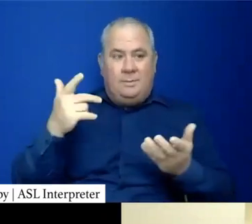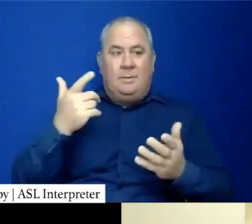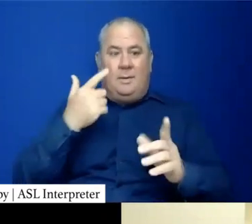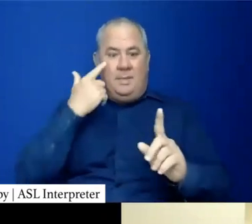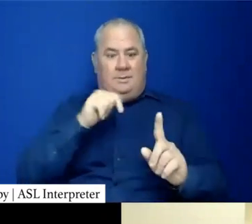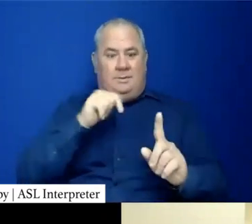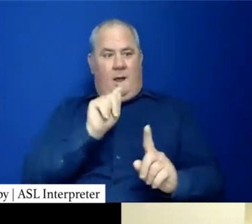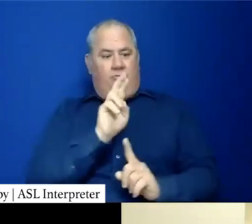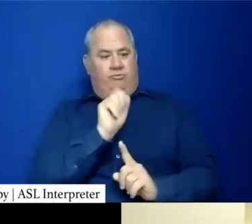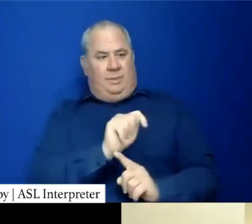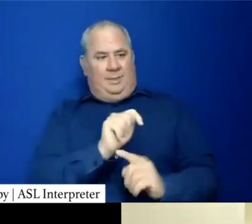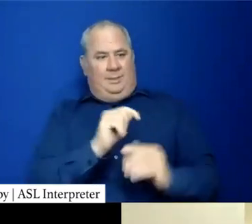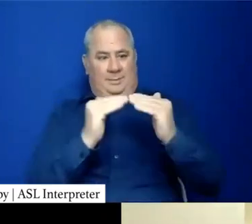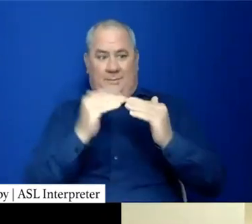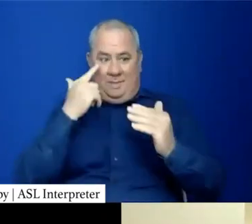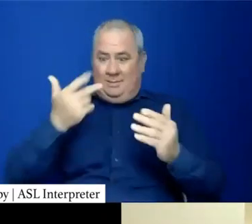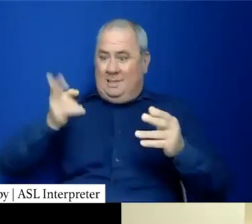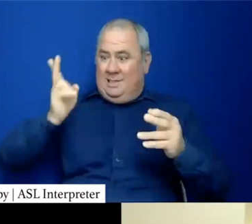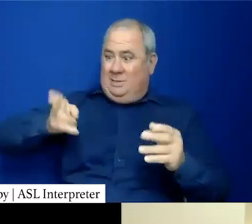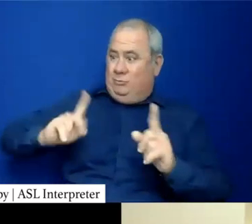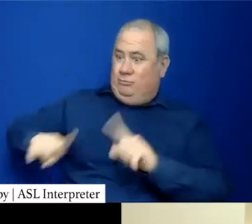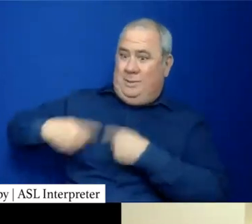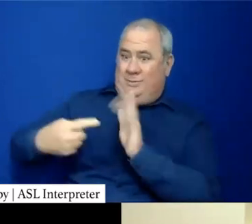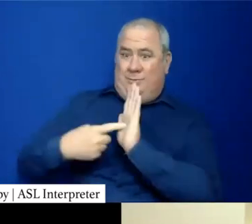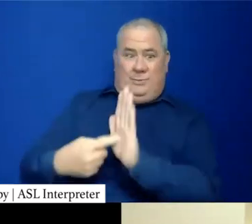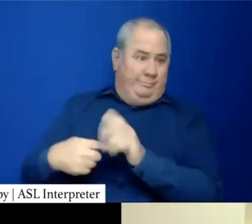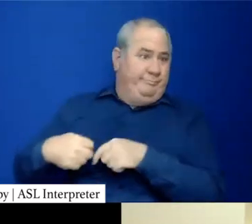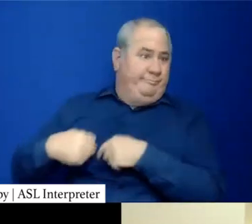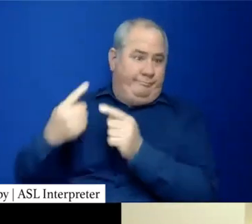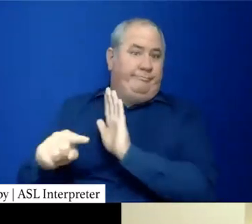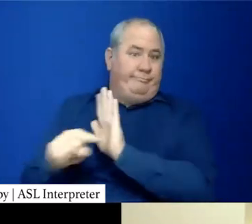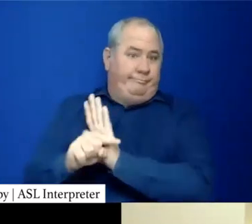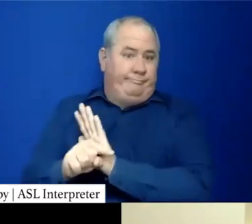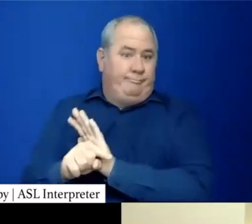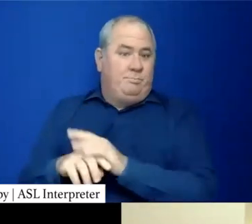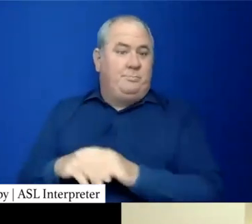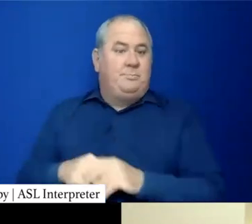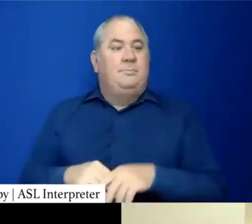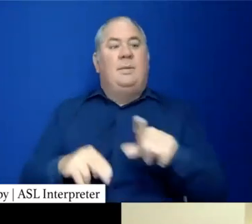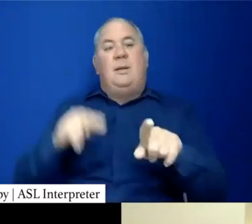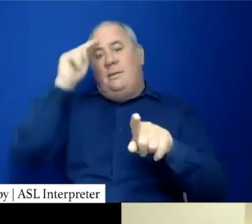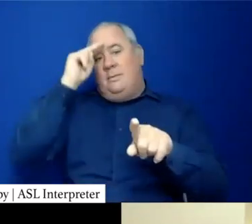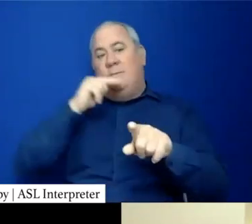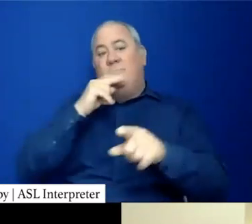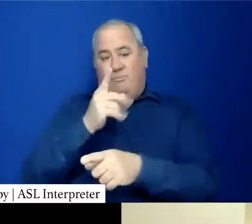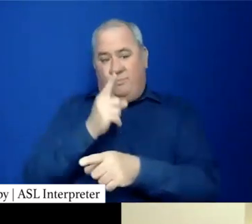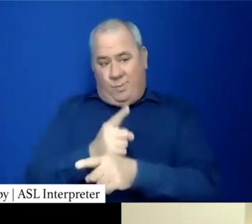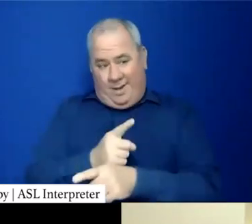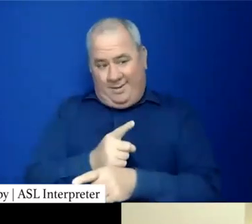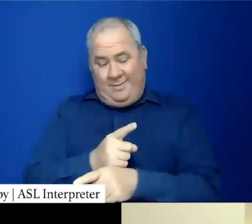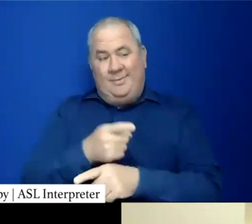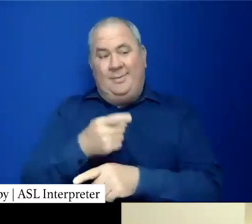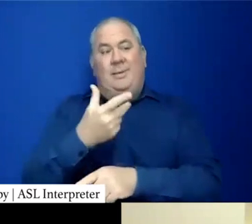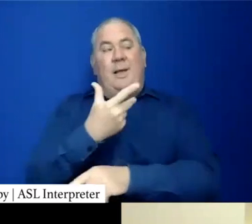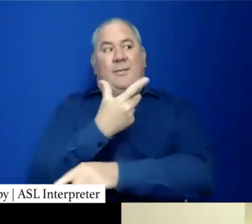history had shown that they really won't a lot of times. Yeah. Yeah, no, we think about vaccine hesitance as like